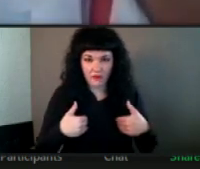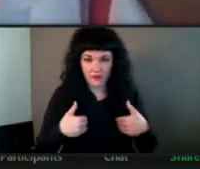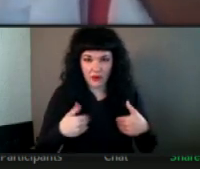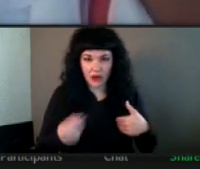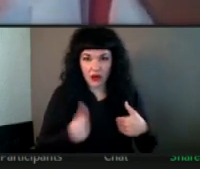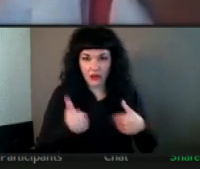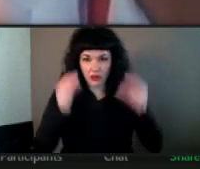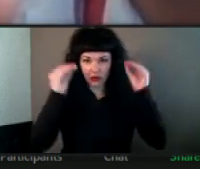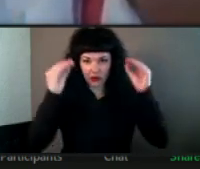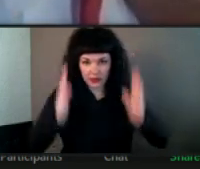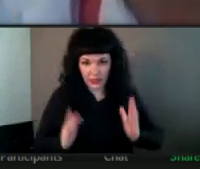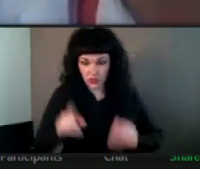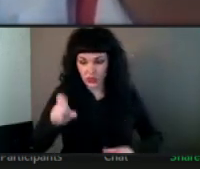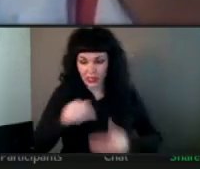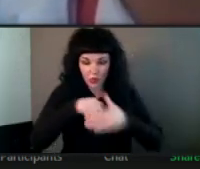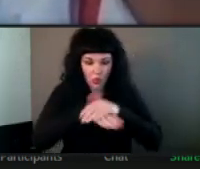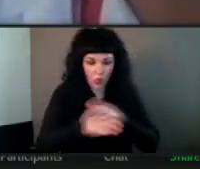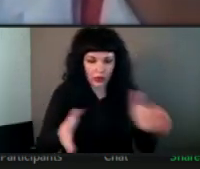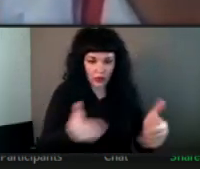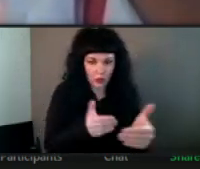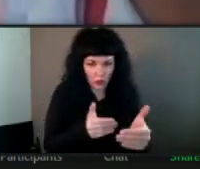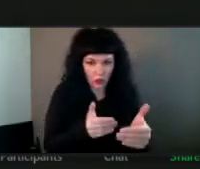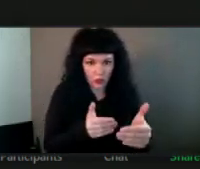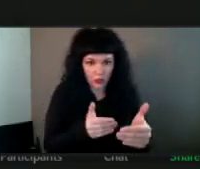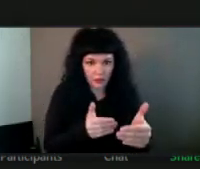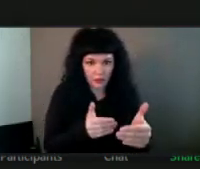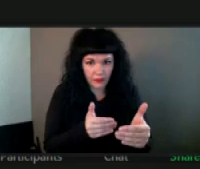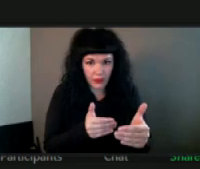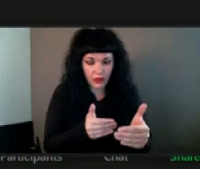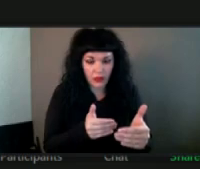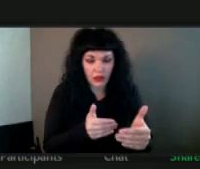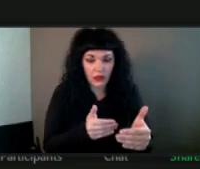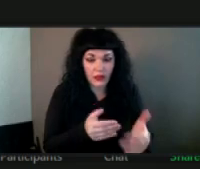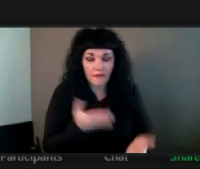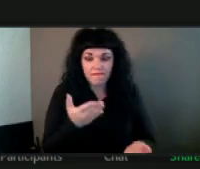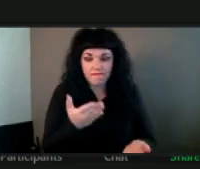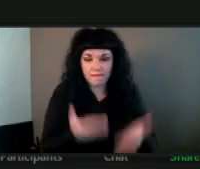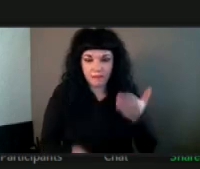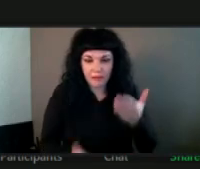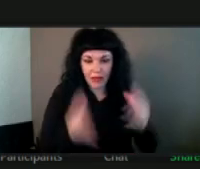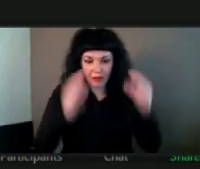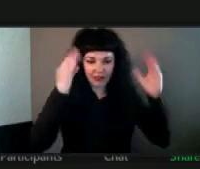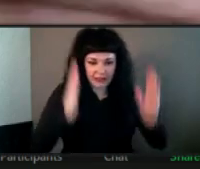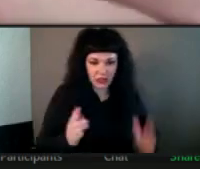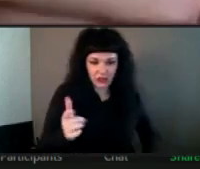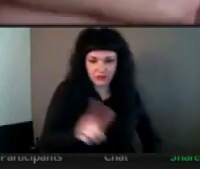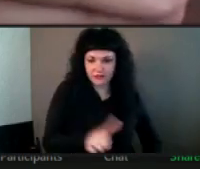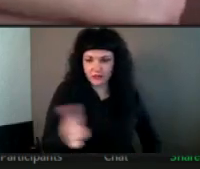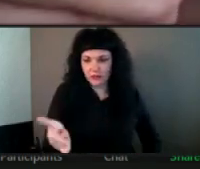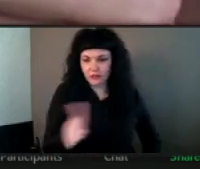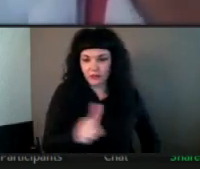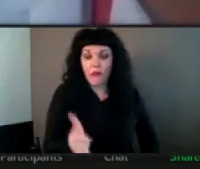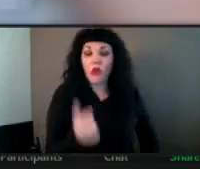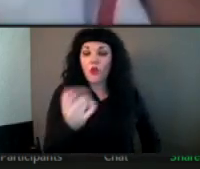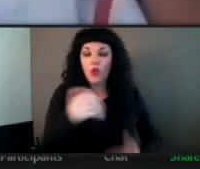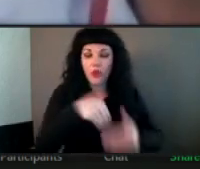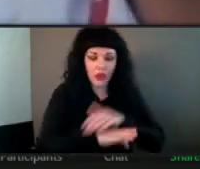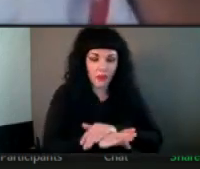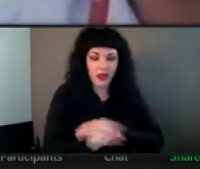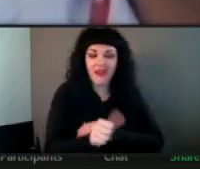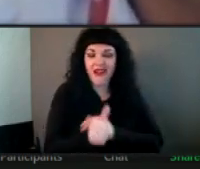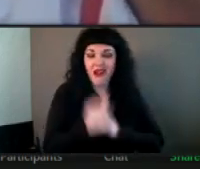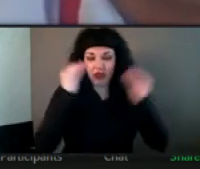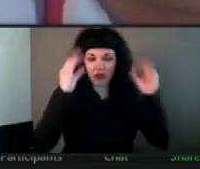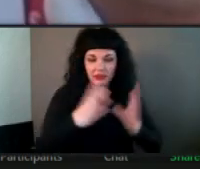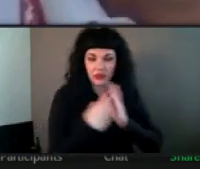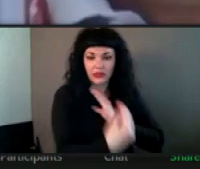room. In fact, if they had lunch at school in any capacity or snacks, that they would stay in that room and not go to the